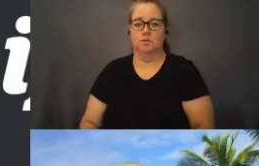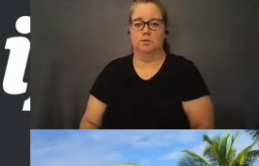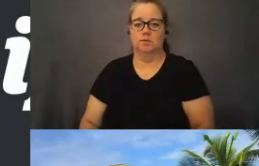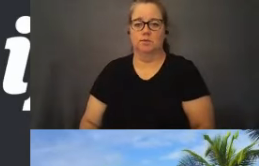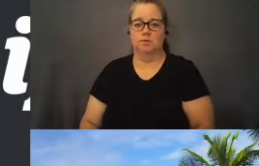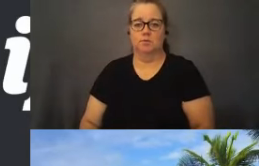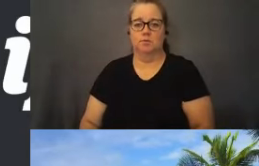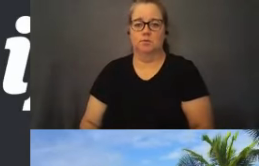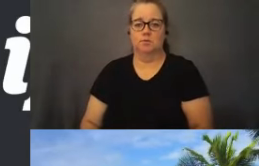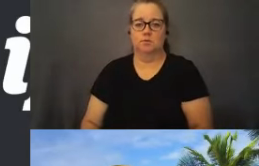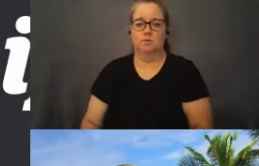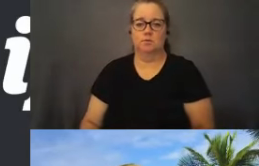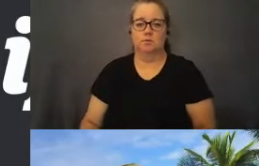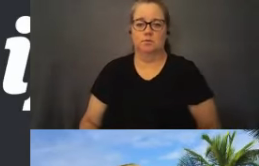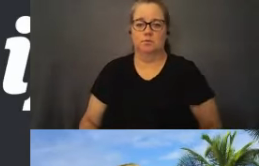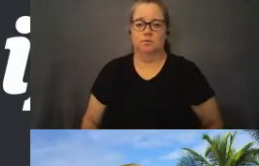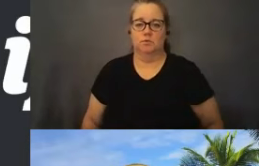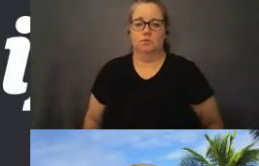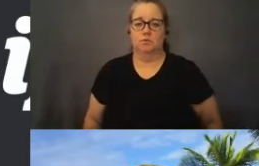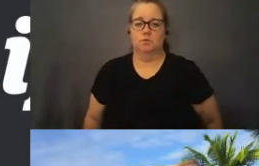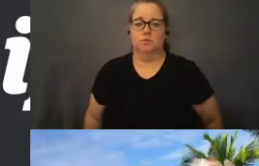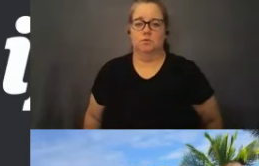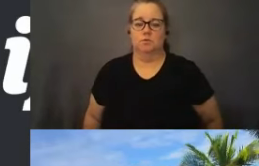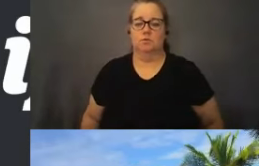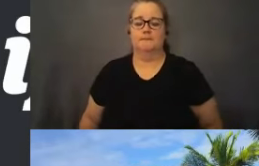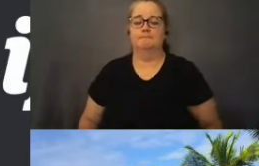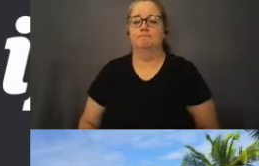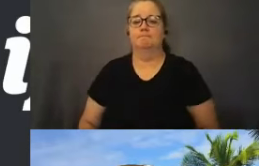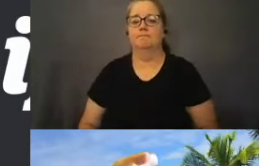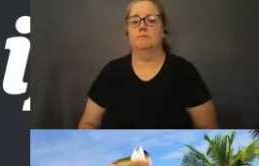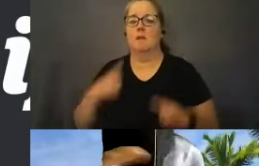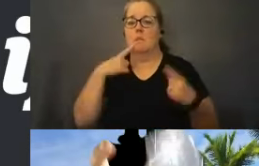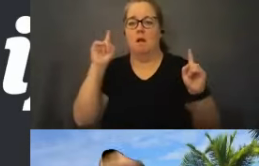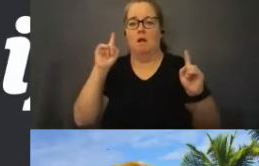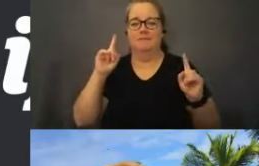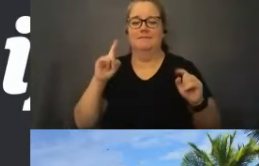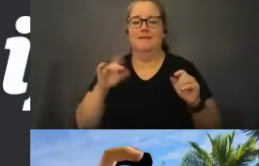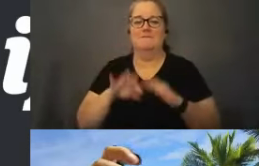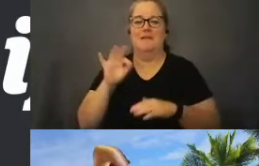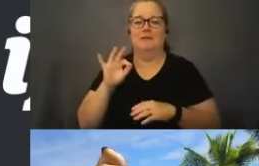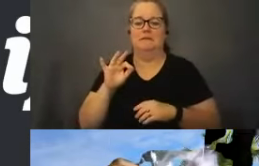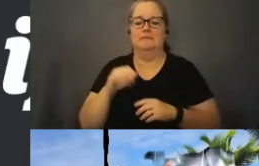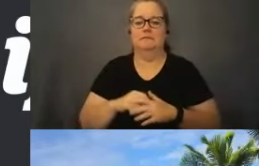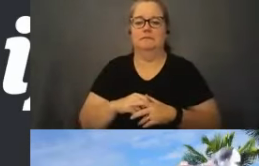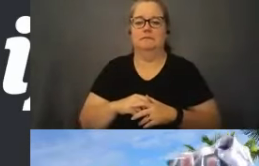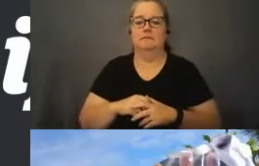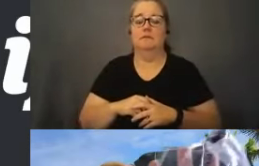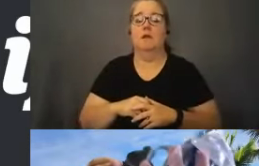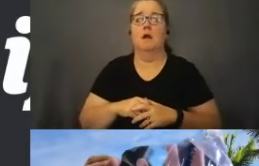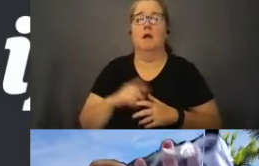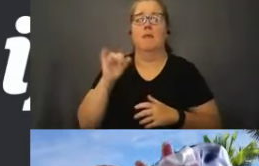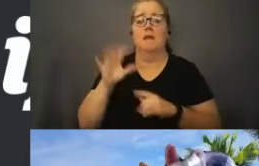Oh, I don't know where my, oh, here it is. I lost it. In the video, they